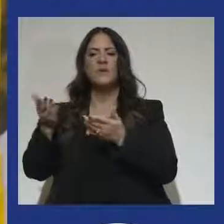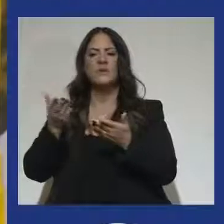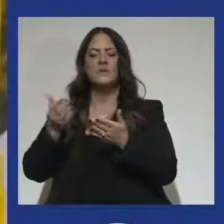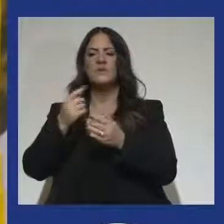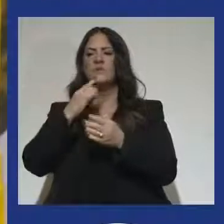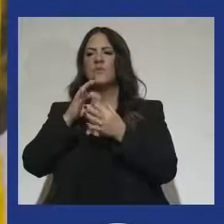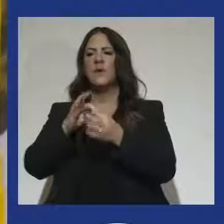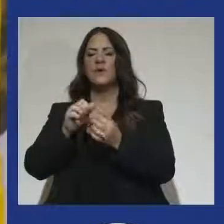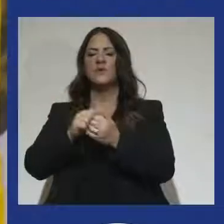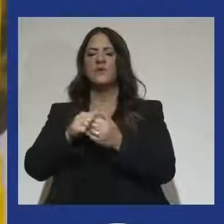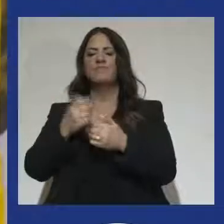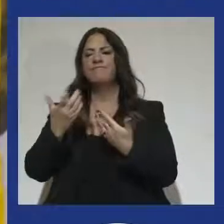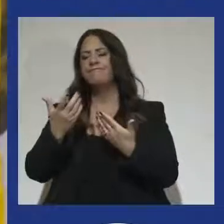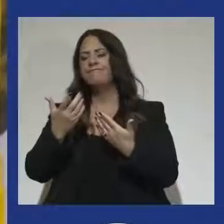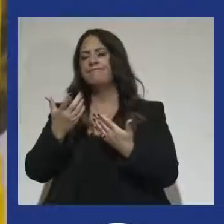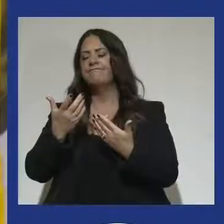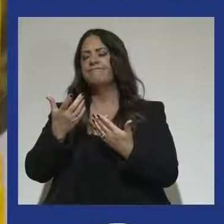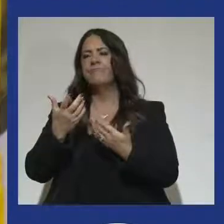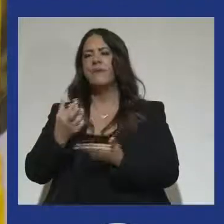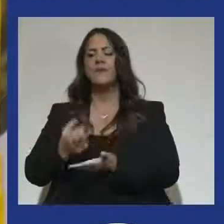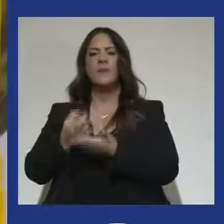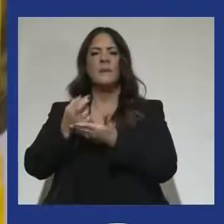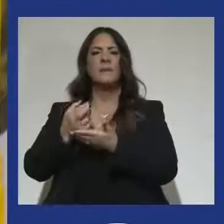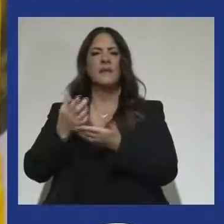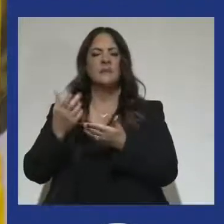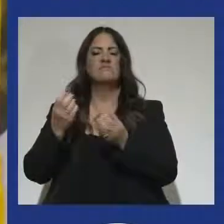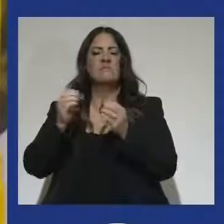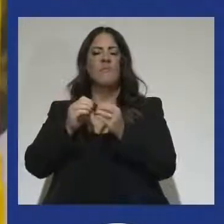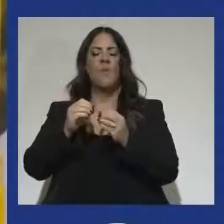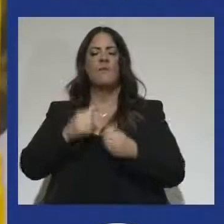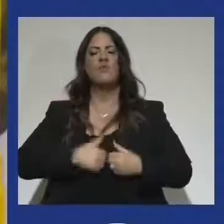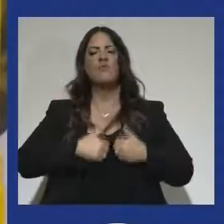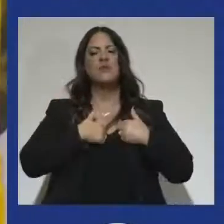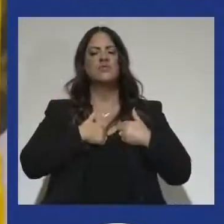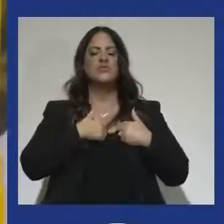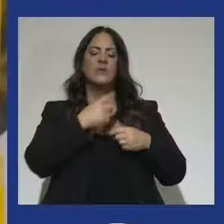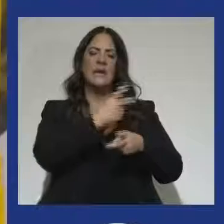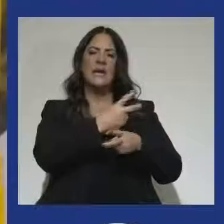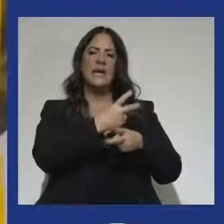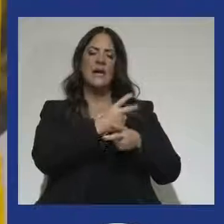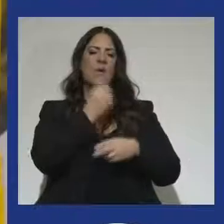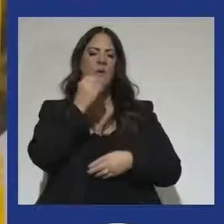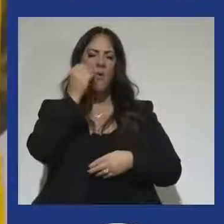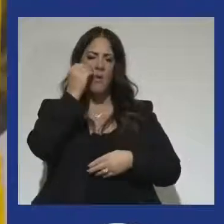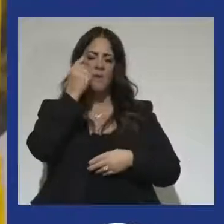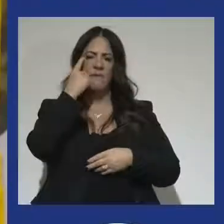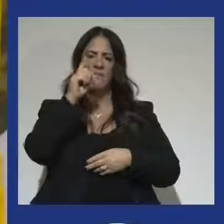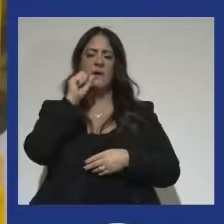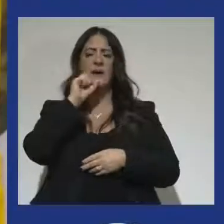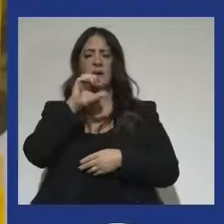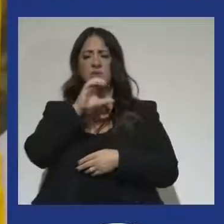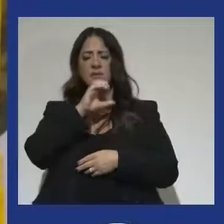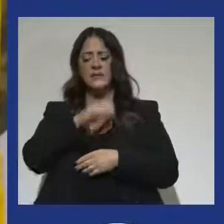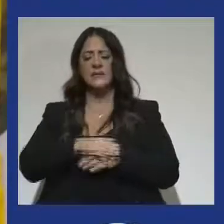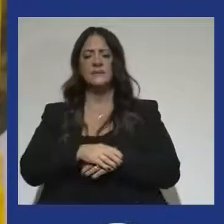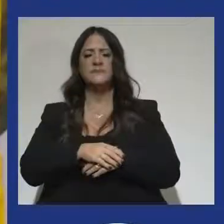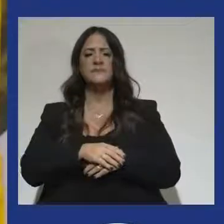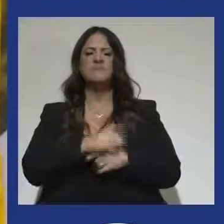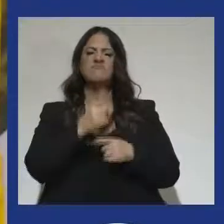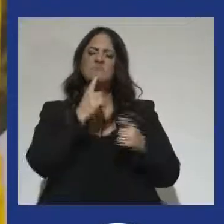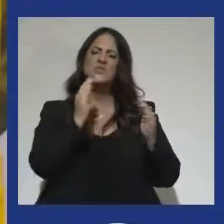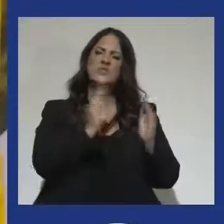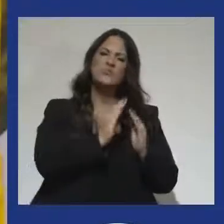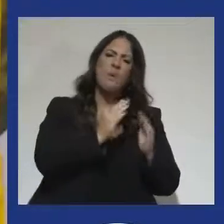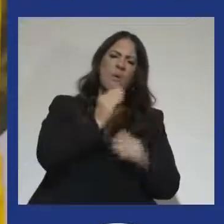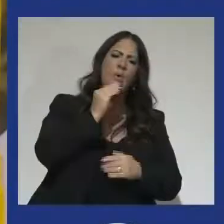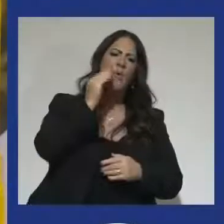or rehabilitate our residential care for the elderly homes, which are small homes